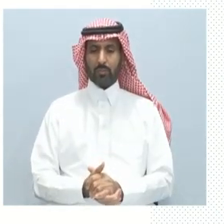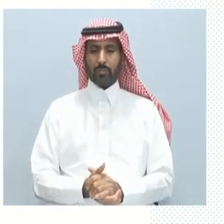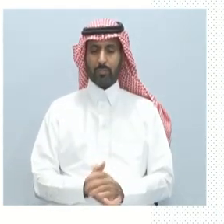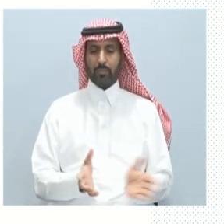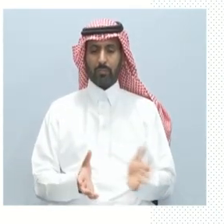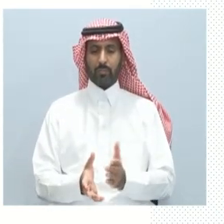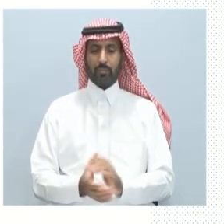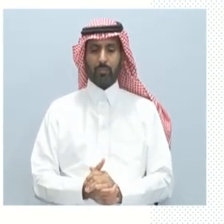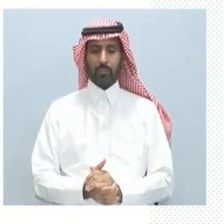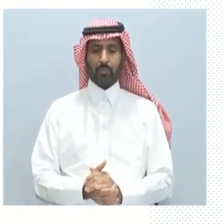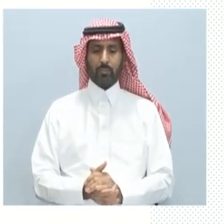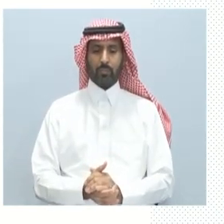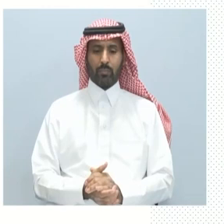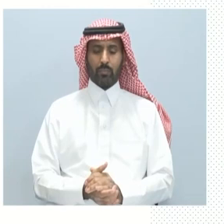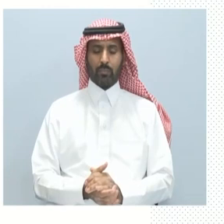to nothing.